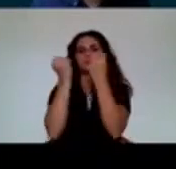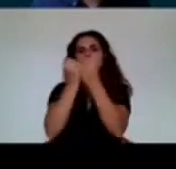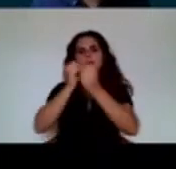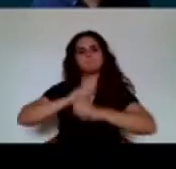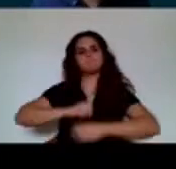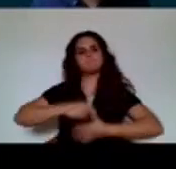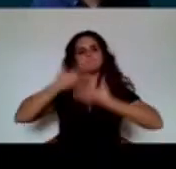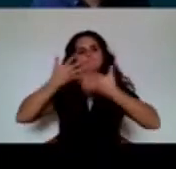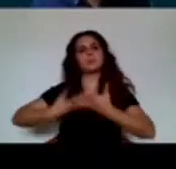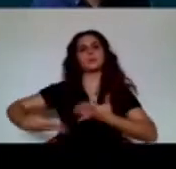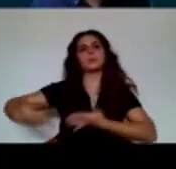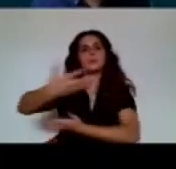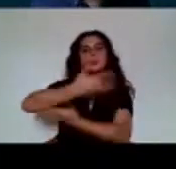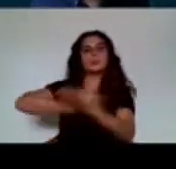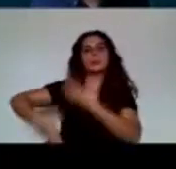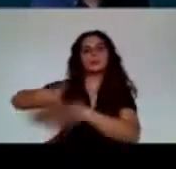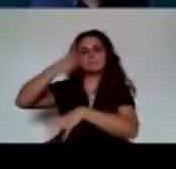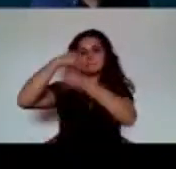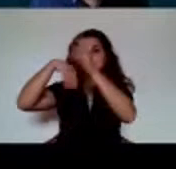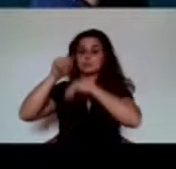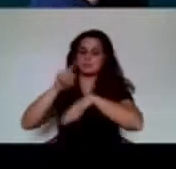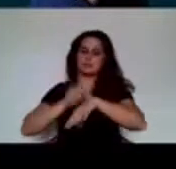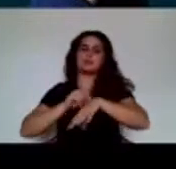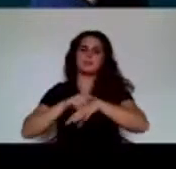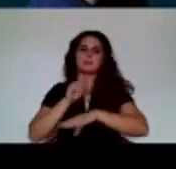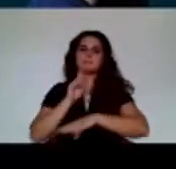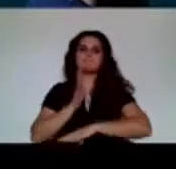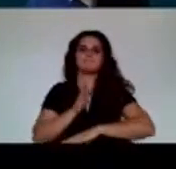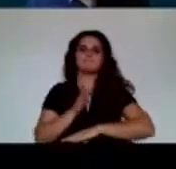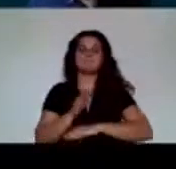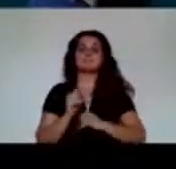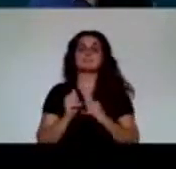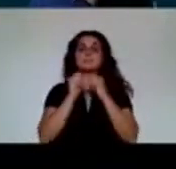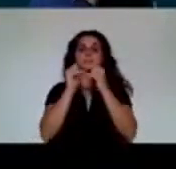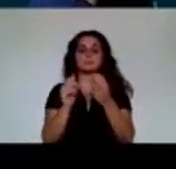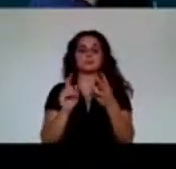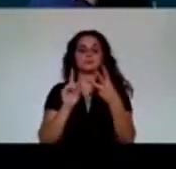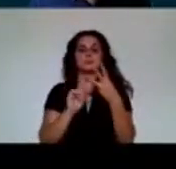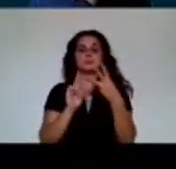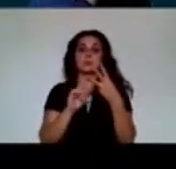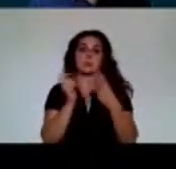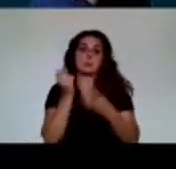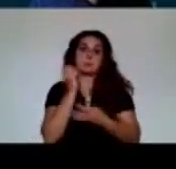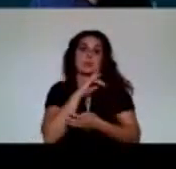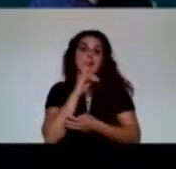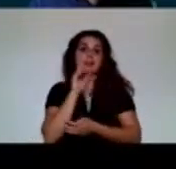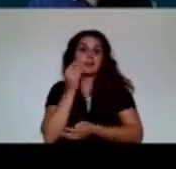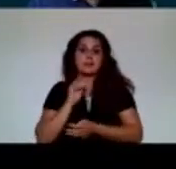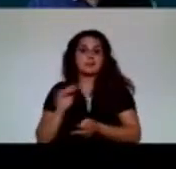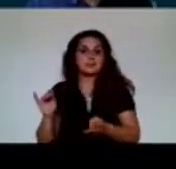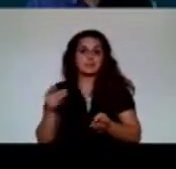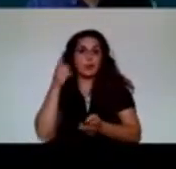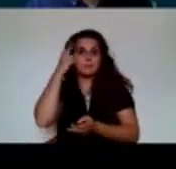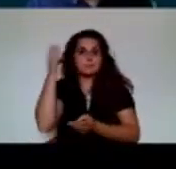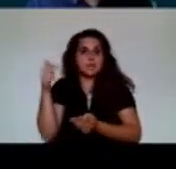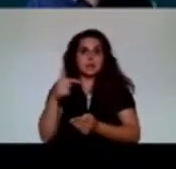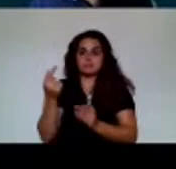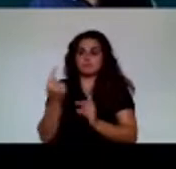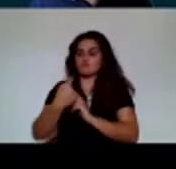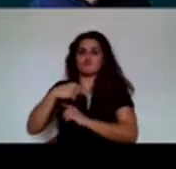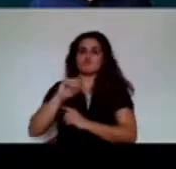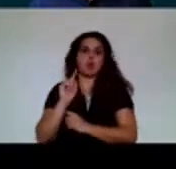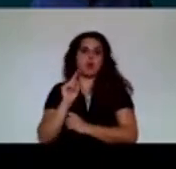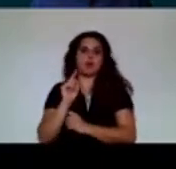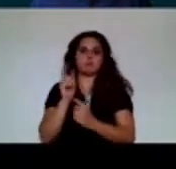learning, which of course takes time. And then finally, it might be the case that children are indeed not biased. So